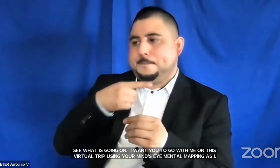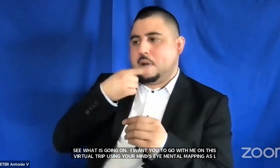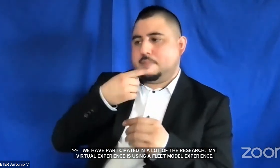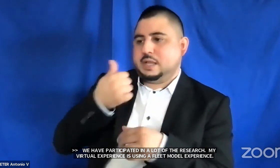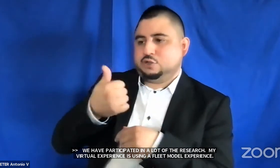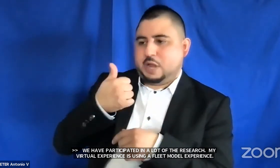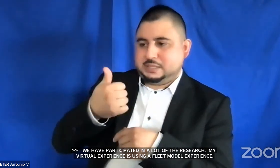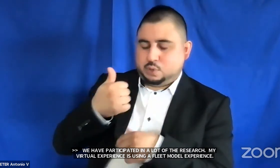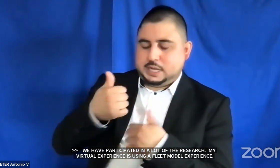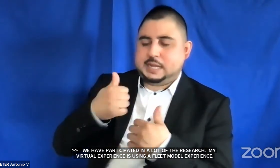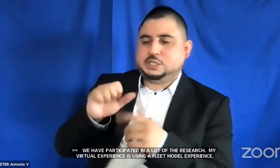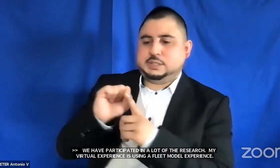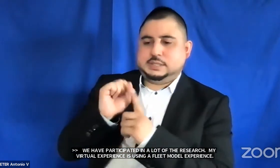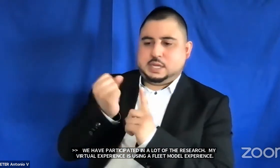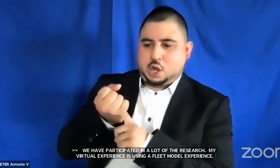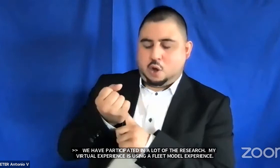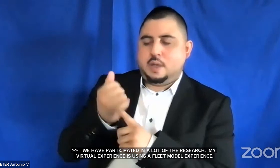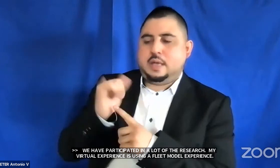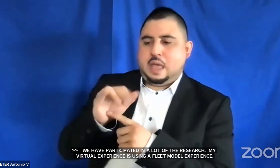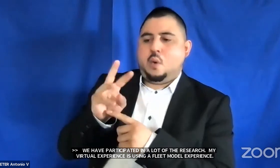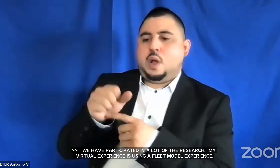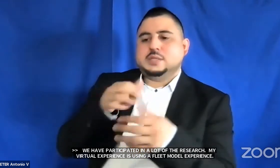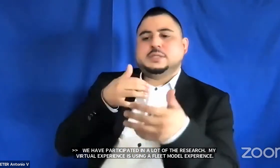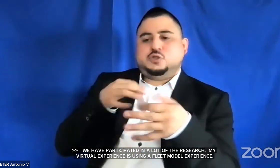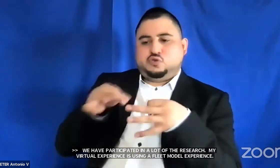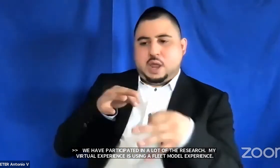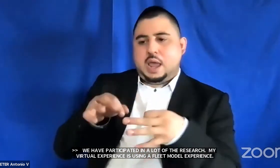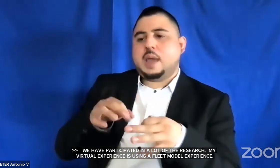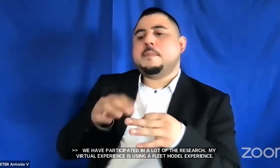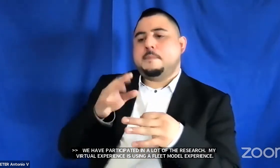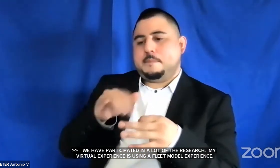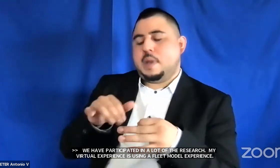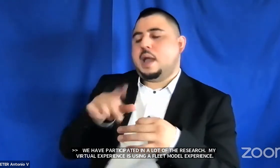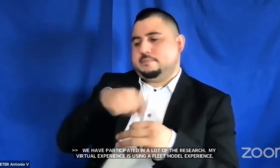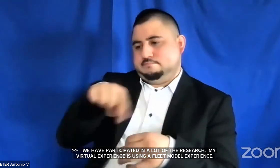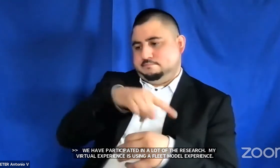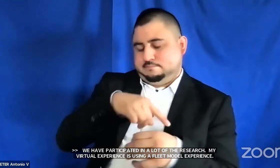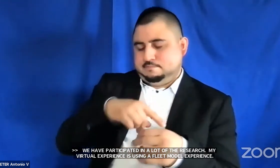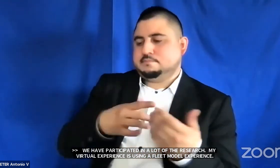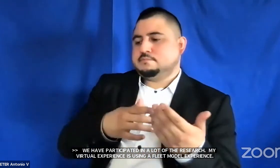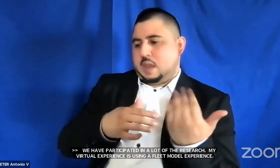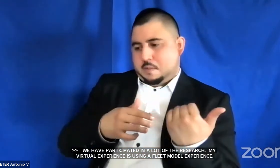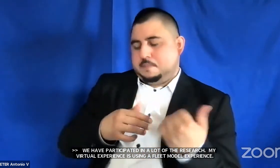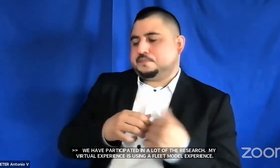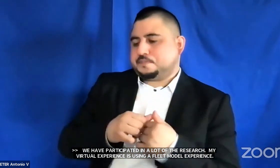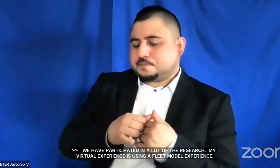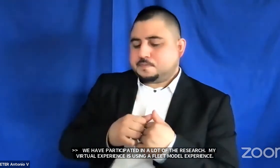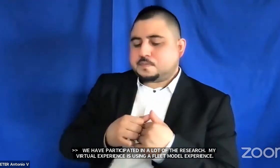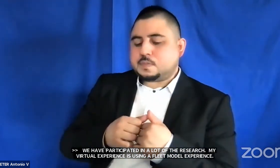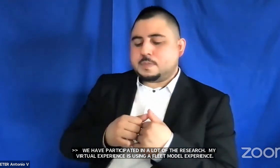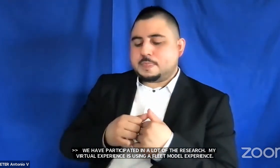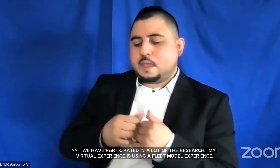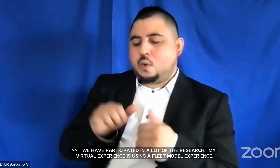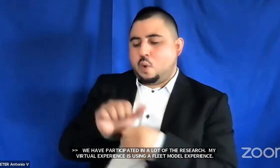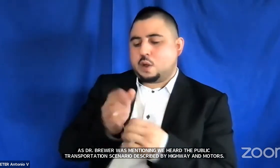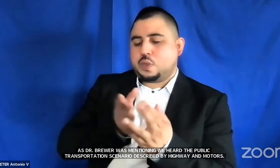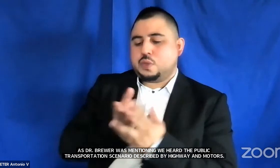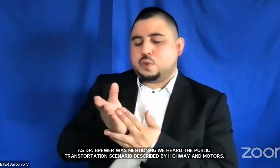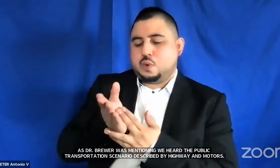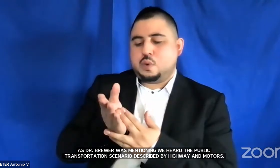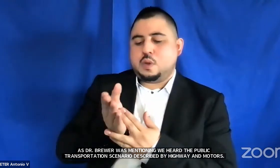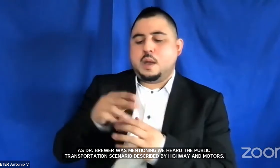transportation scenario that was described by Ollie and Local Motors. So I want you to work with me through the point